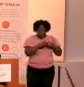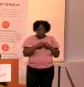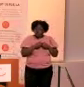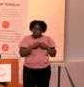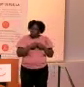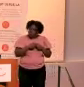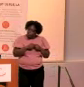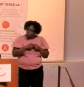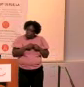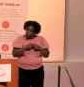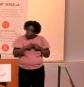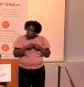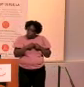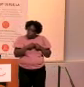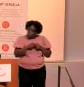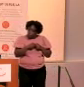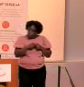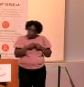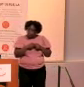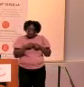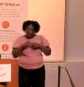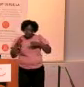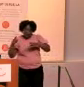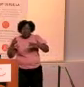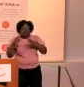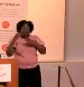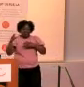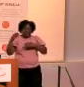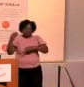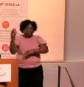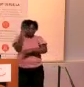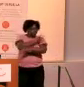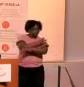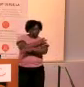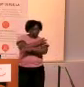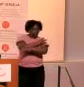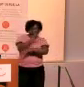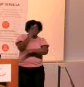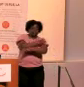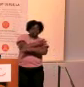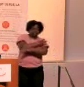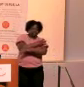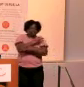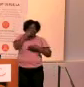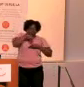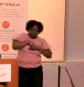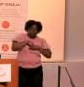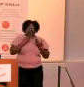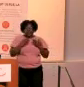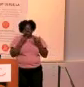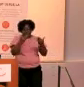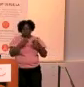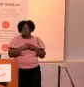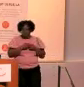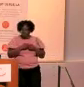that lymphodepletion, patients are given the CAR T cells and they're good to go. So we think